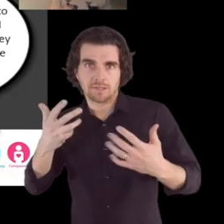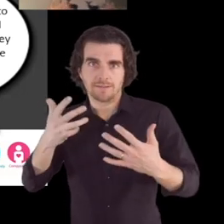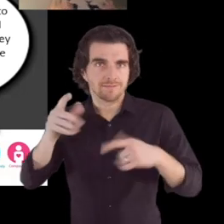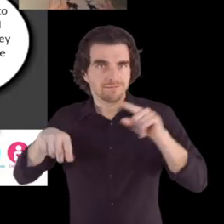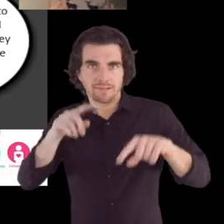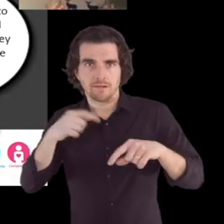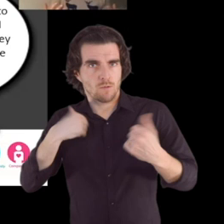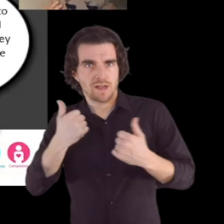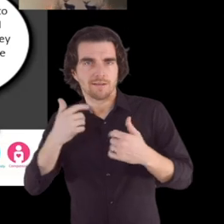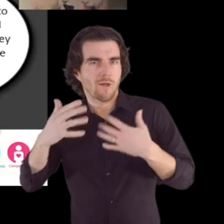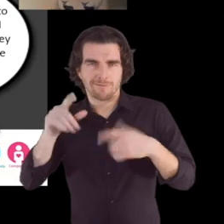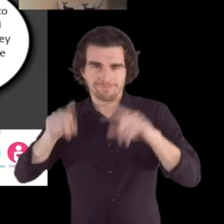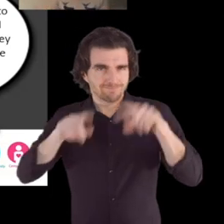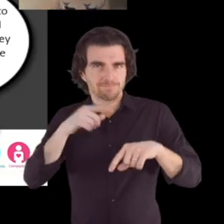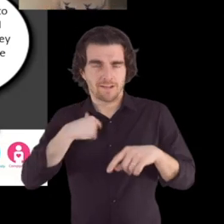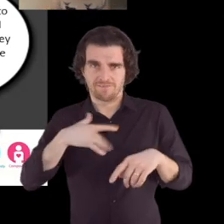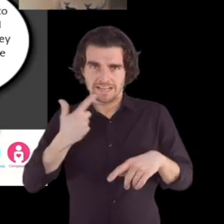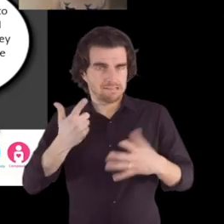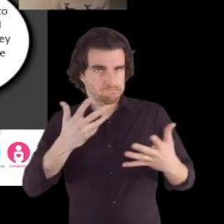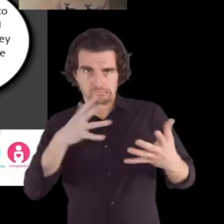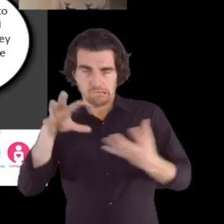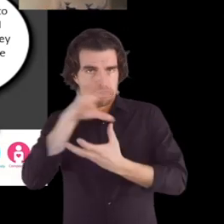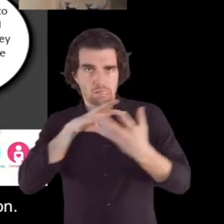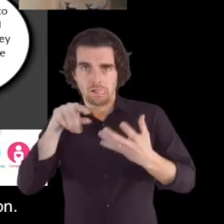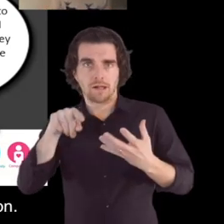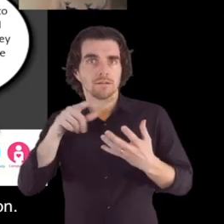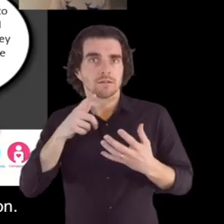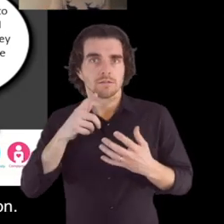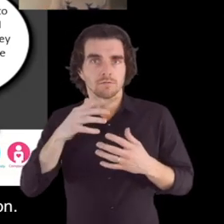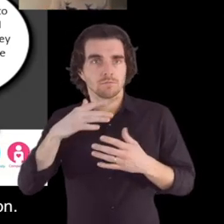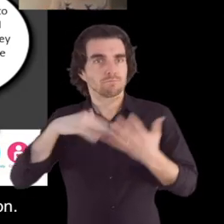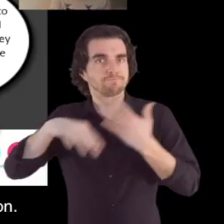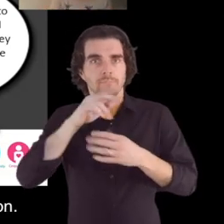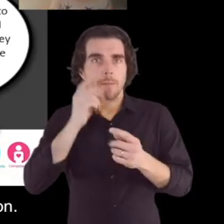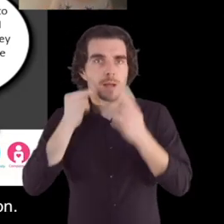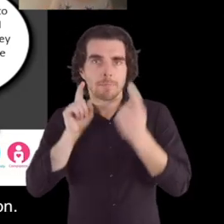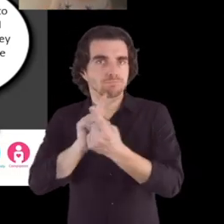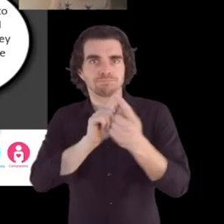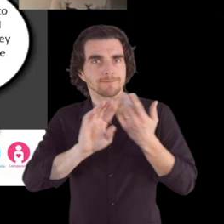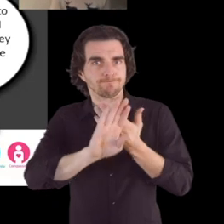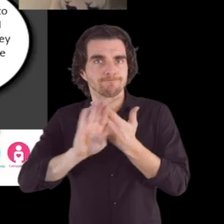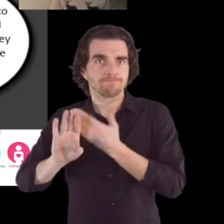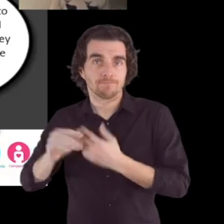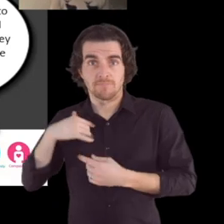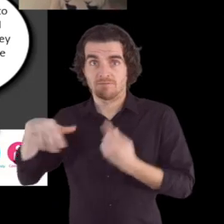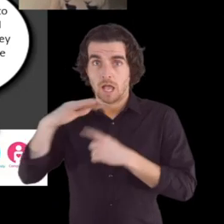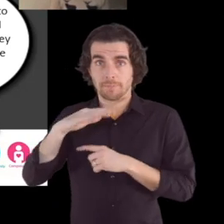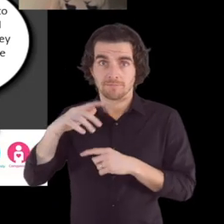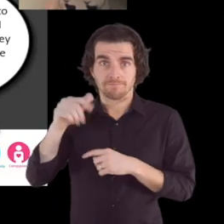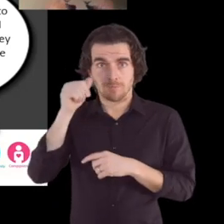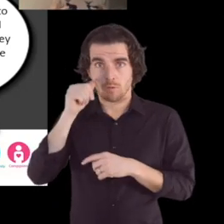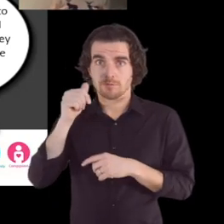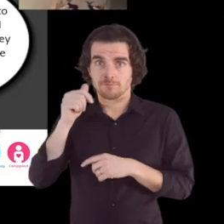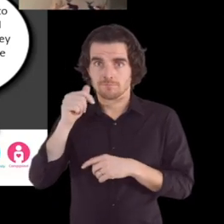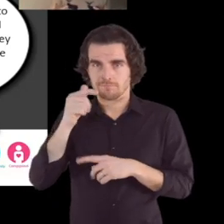know, I'm okay when it's a crisis, but afterwards I really fall apart. And again, the effects of social isolation. So, you know, saying my family know